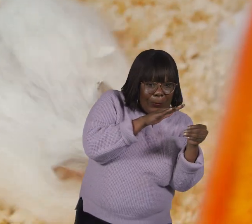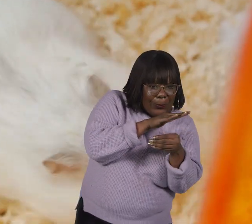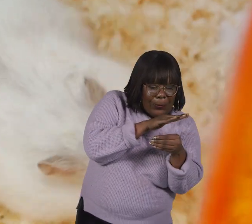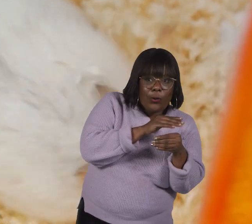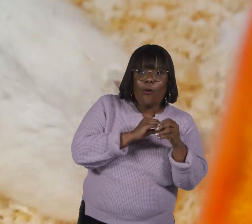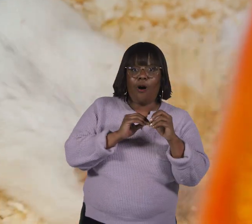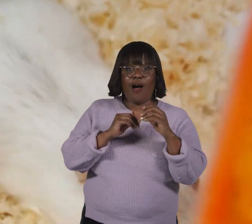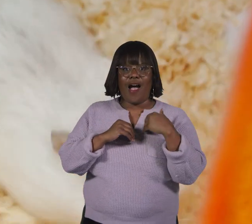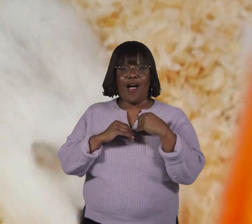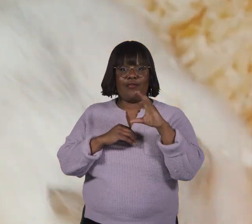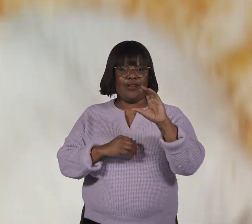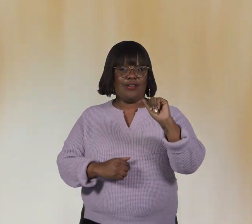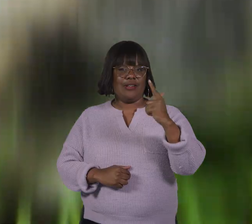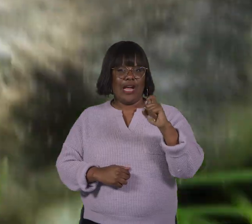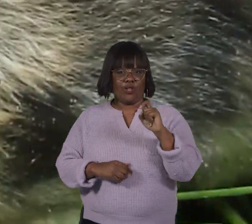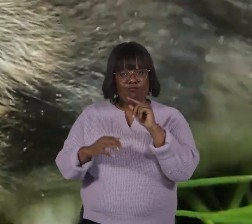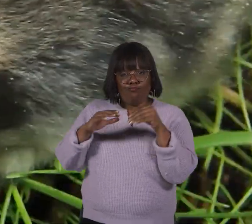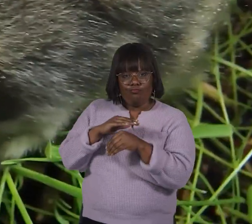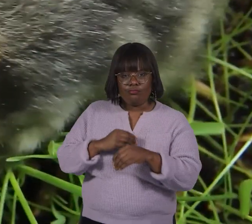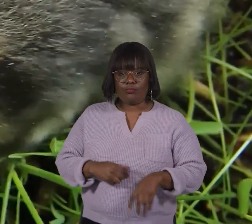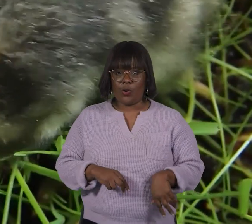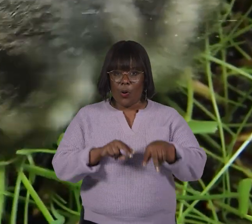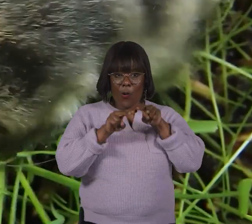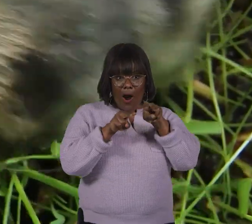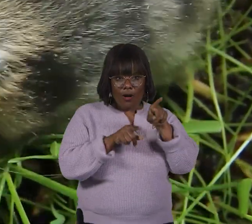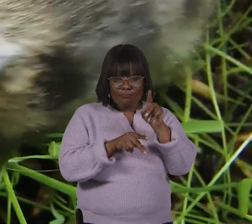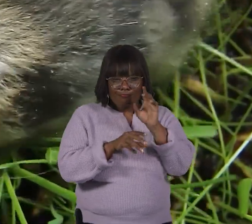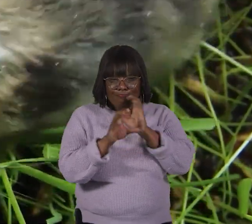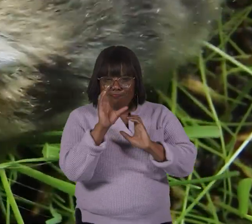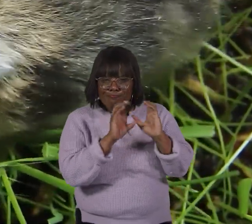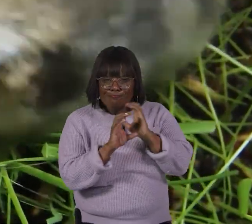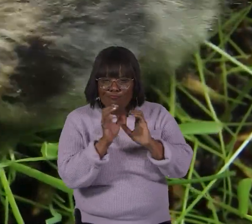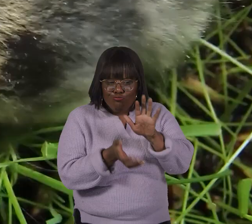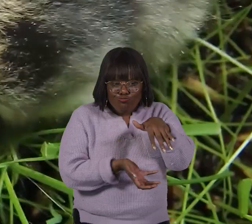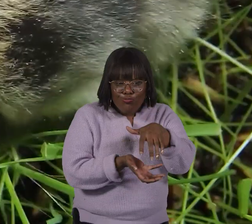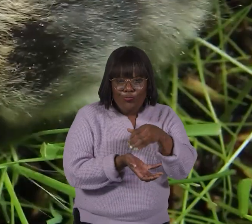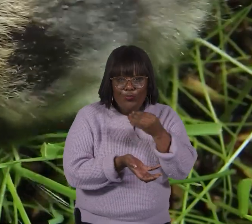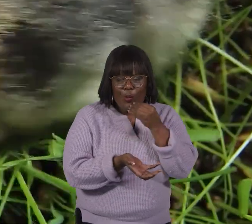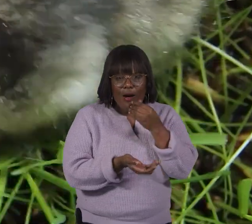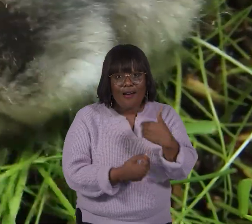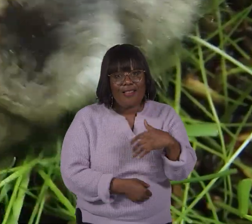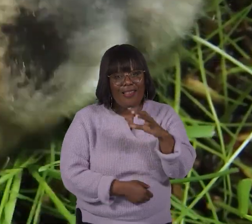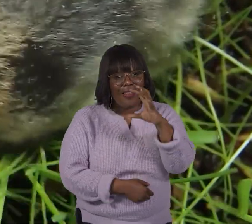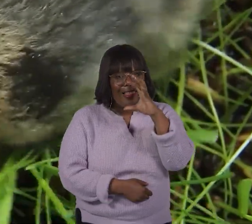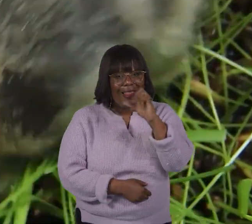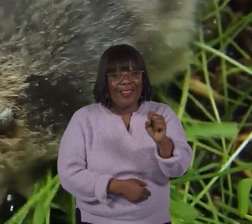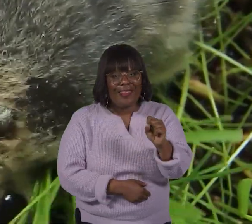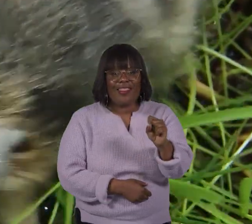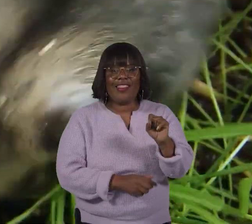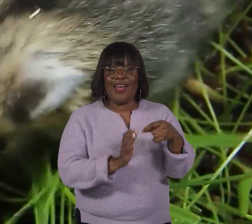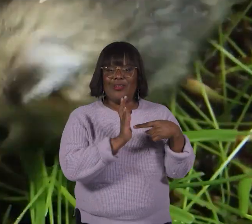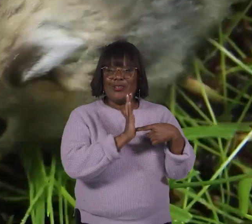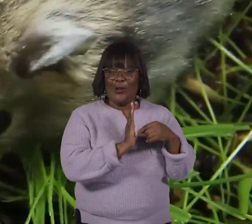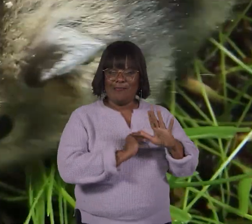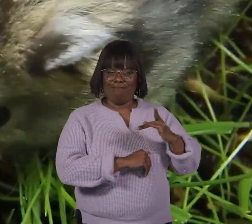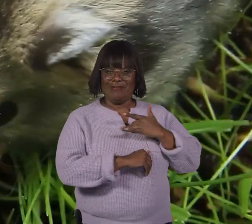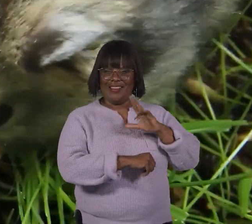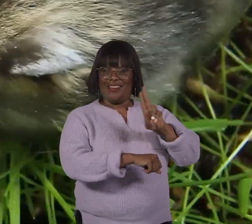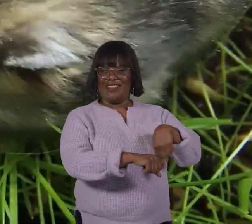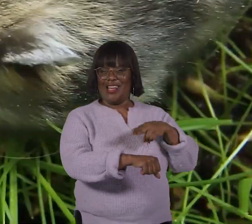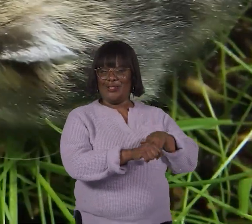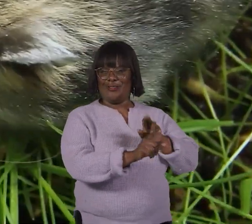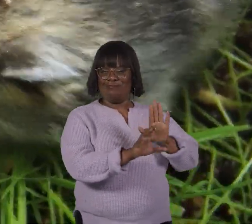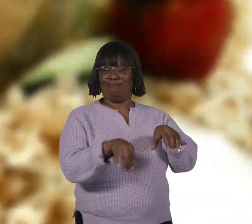or scattered throughout their cage watching them search for and gather their food is entertaining and showcases their natural